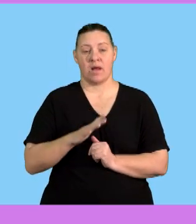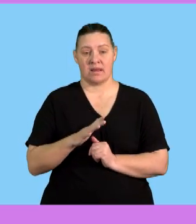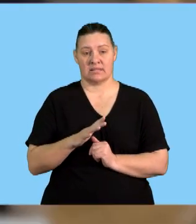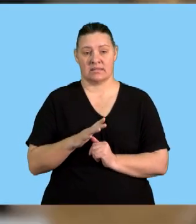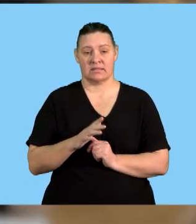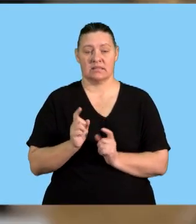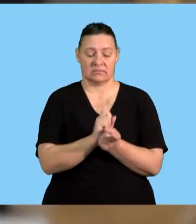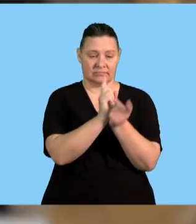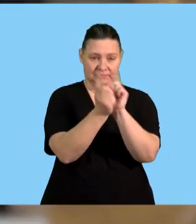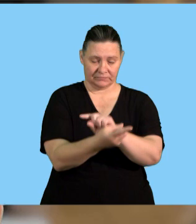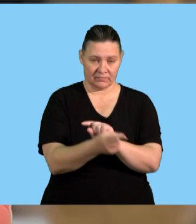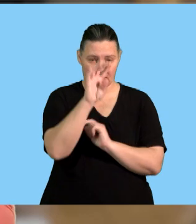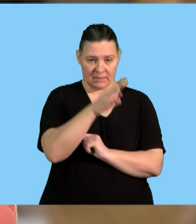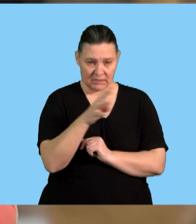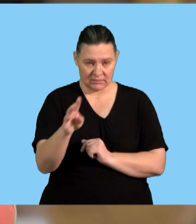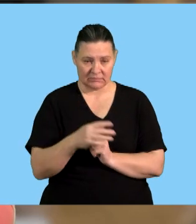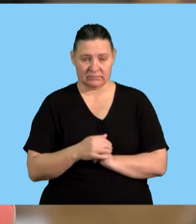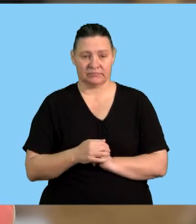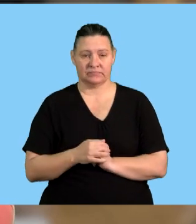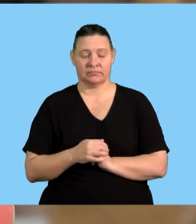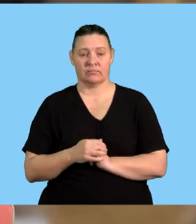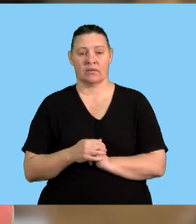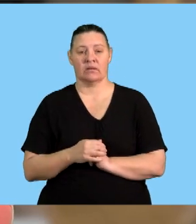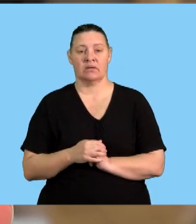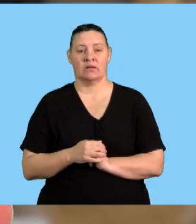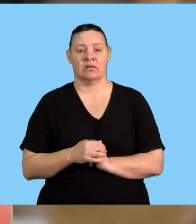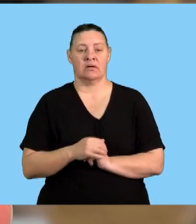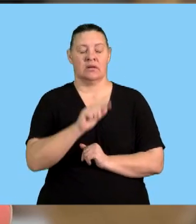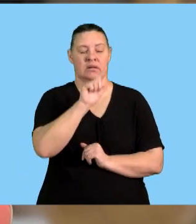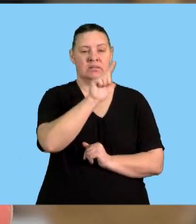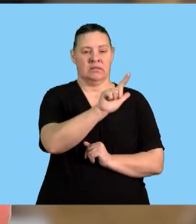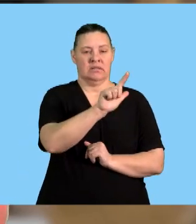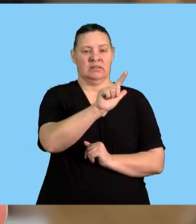going to your conversion table, you are going to have your